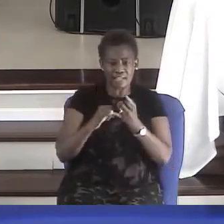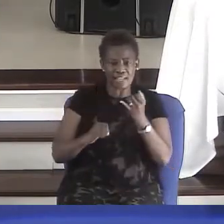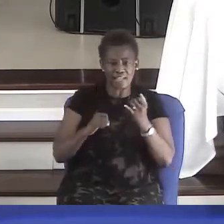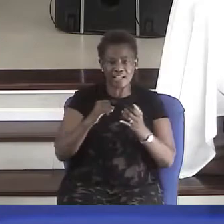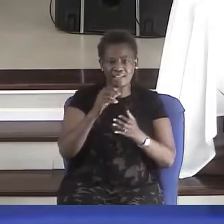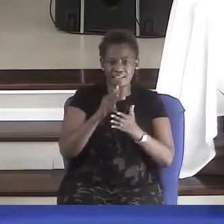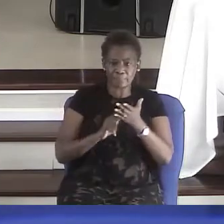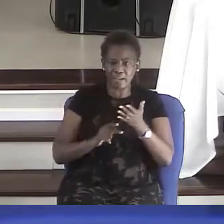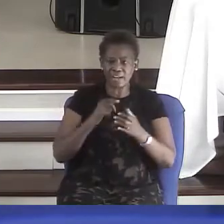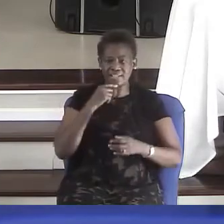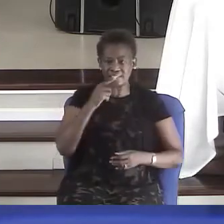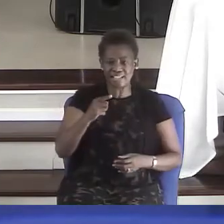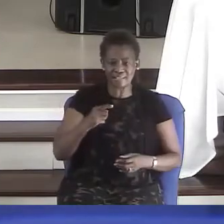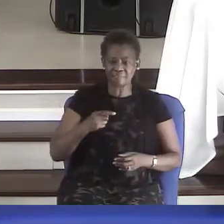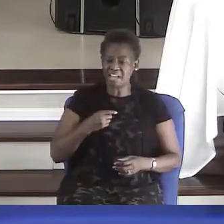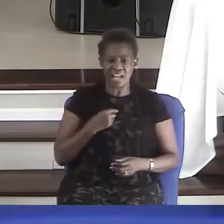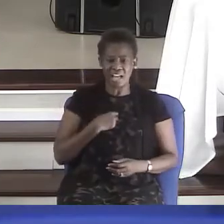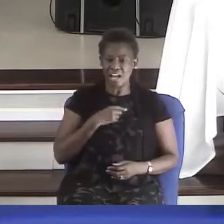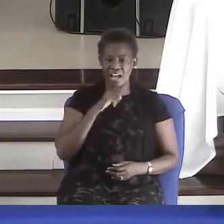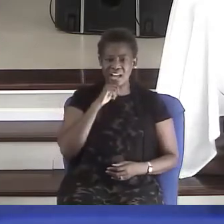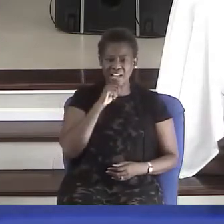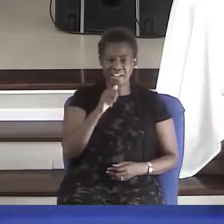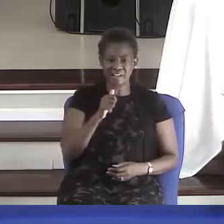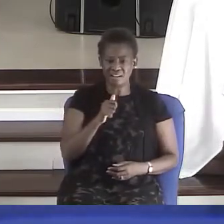in vain. Listen to that.